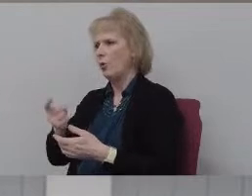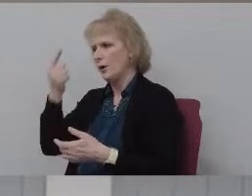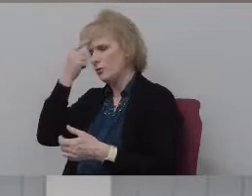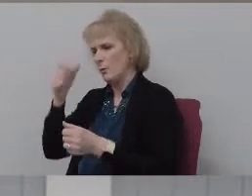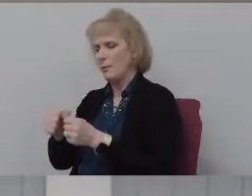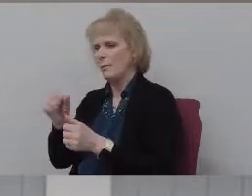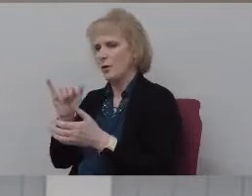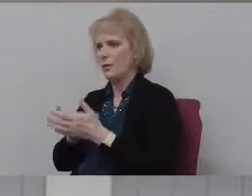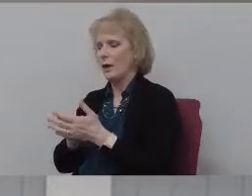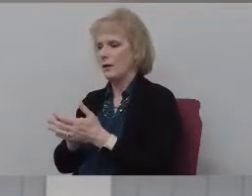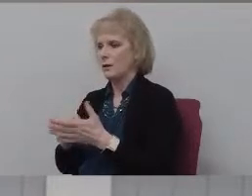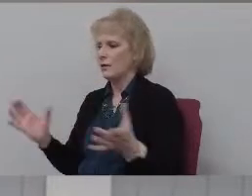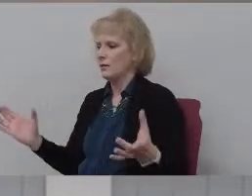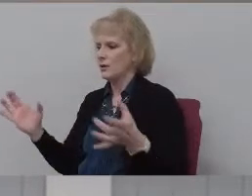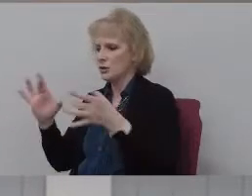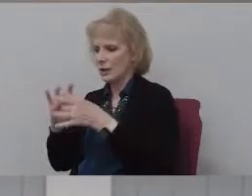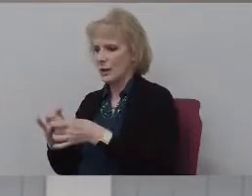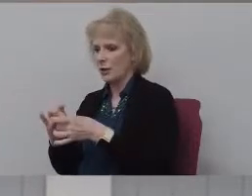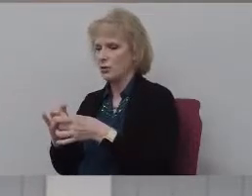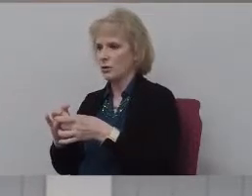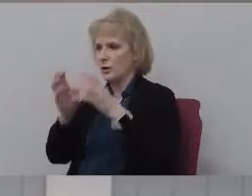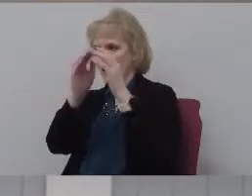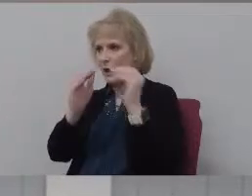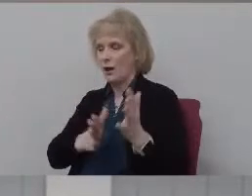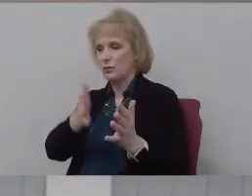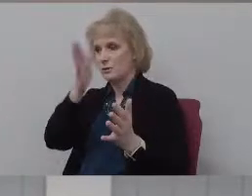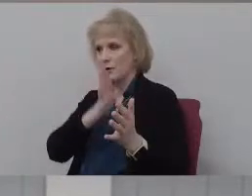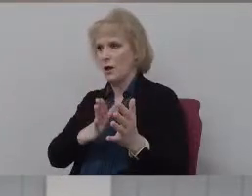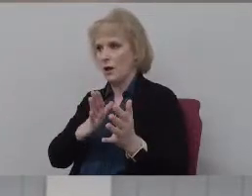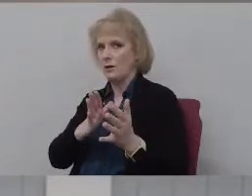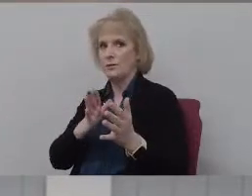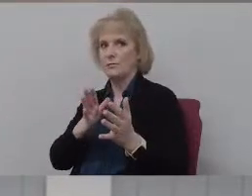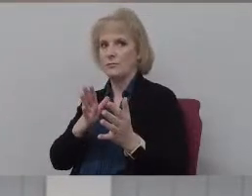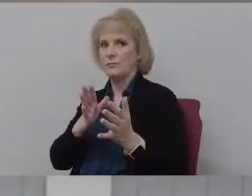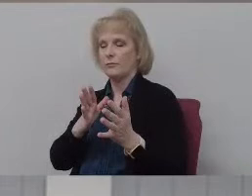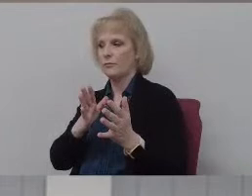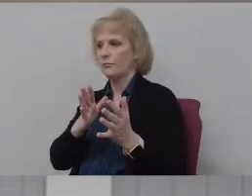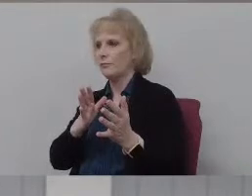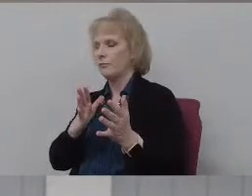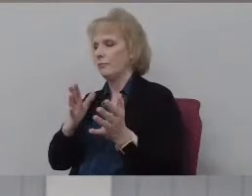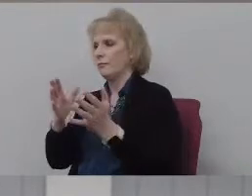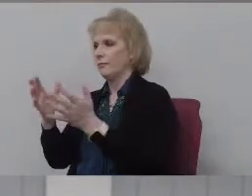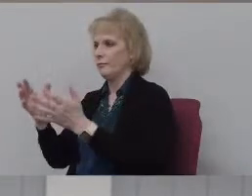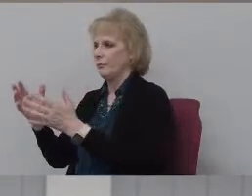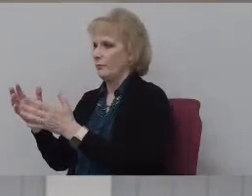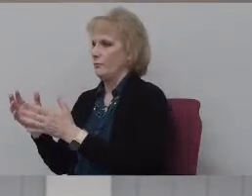between the house of God. That was a temple in the Old Testament. The New Testament is the church.